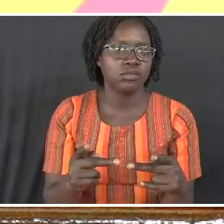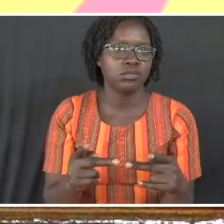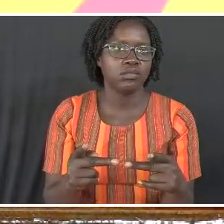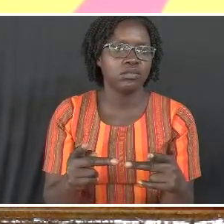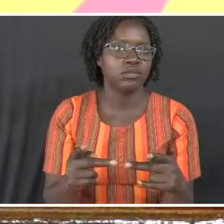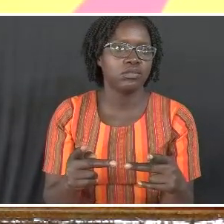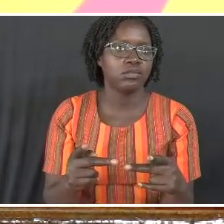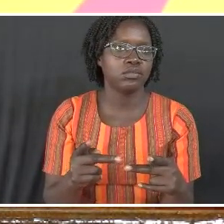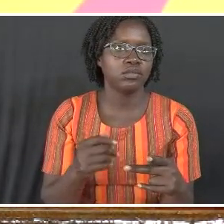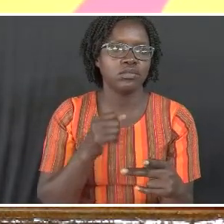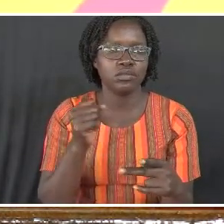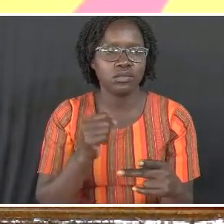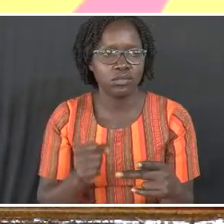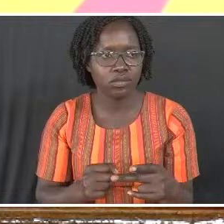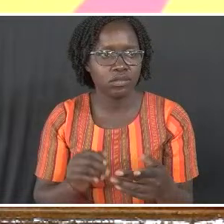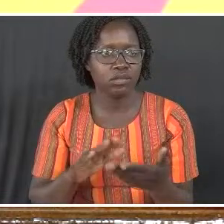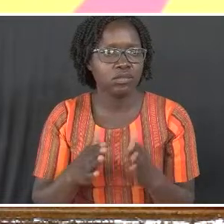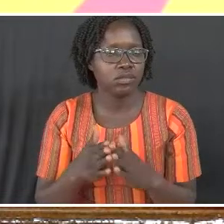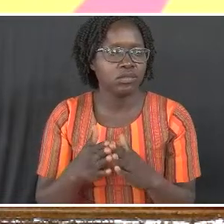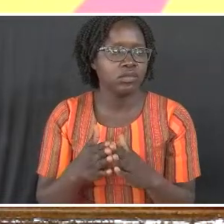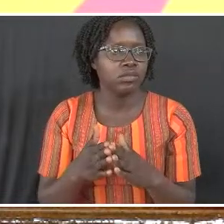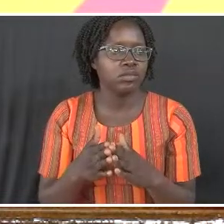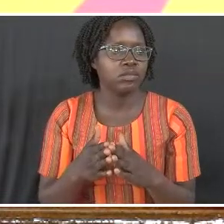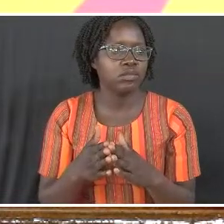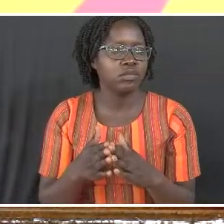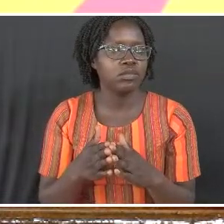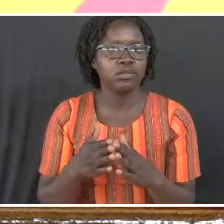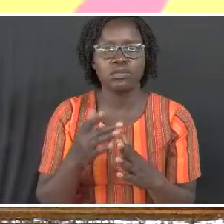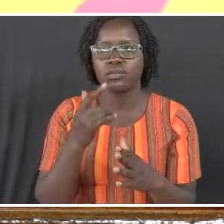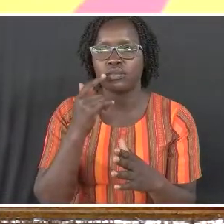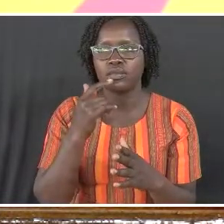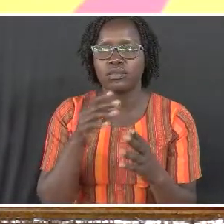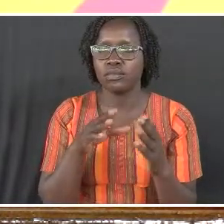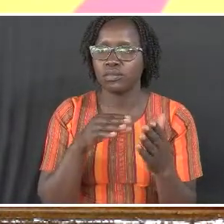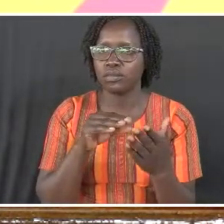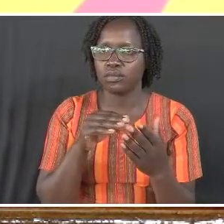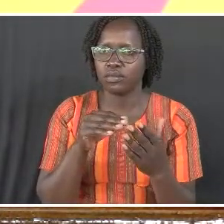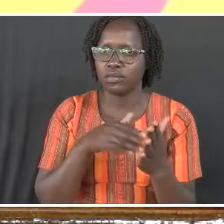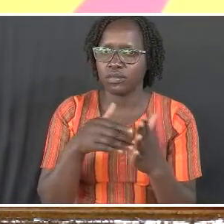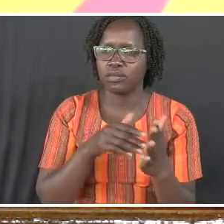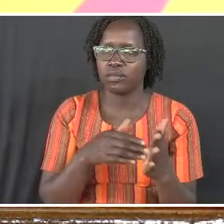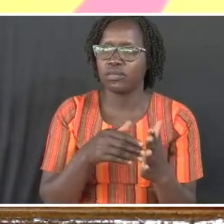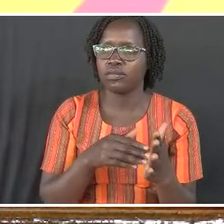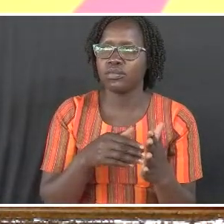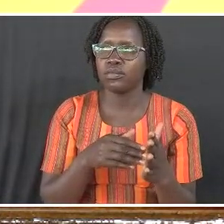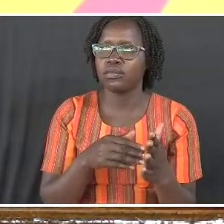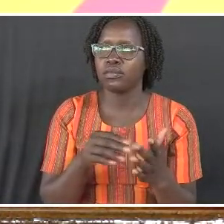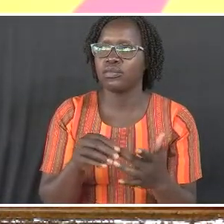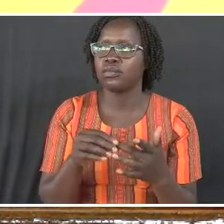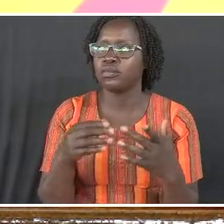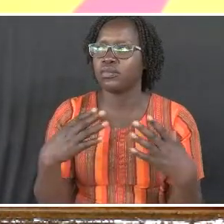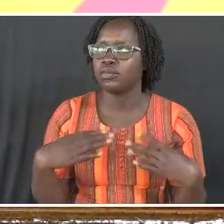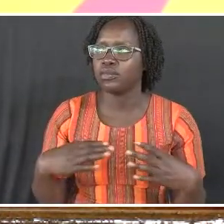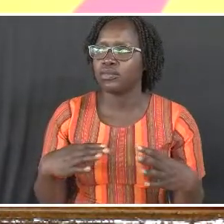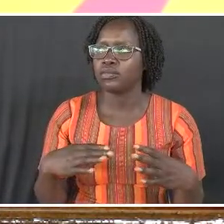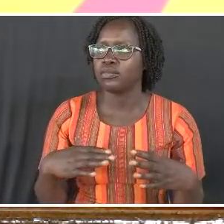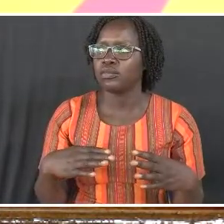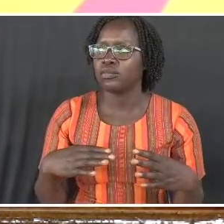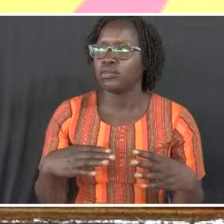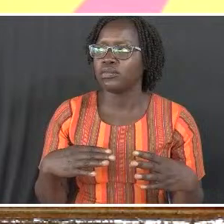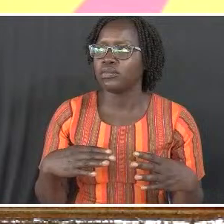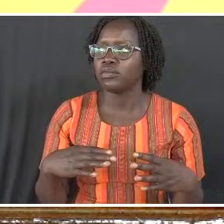grow older, our gums tend to recede. So you will notice, especially people